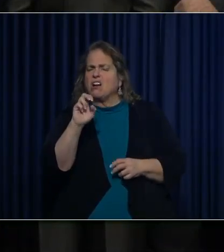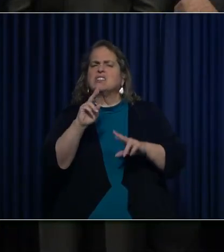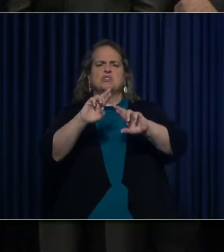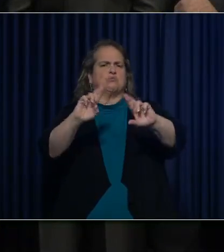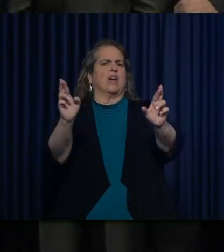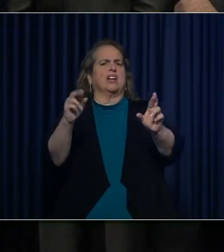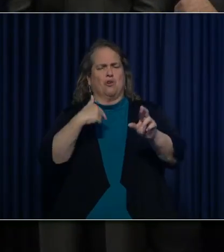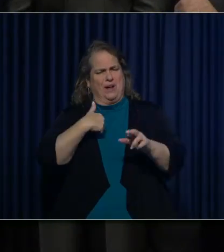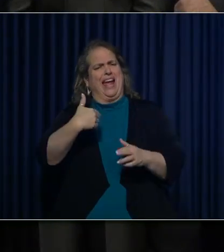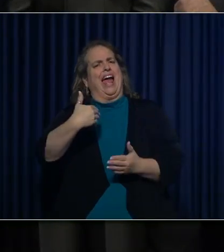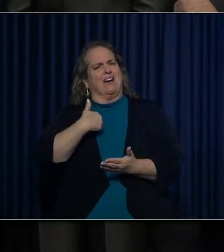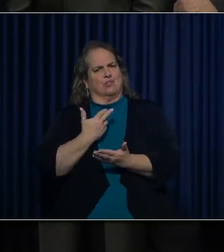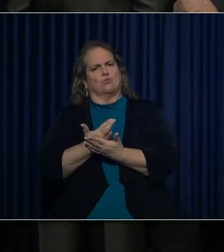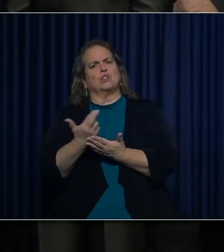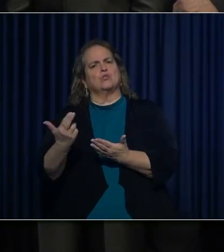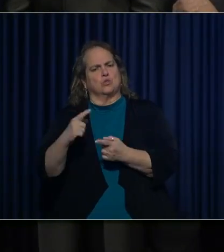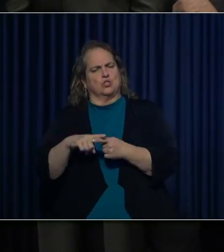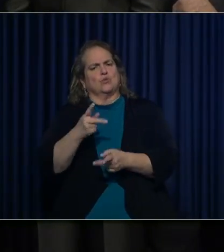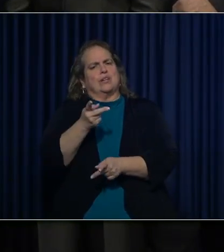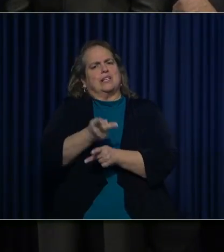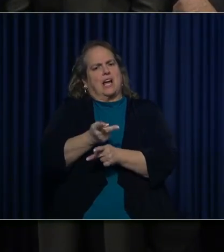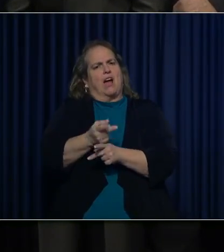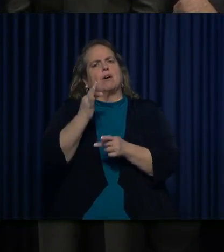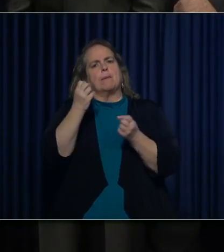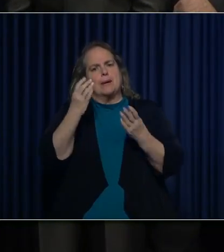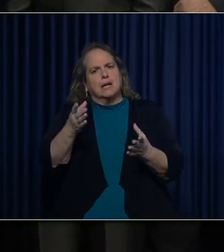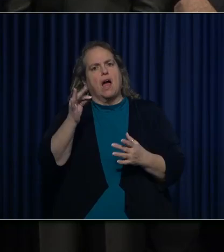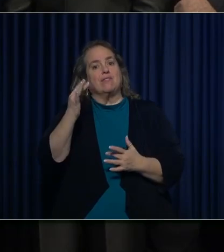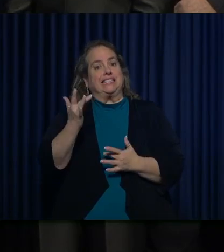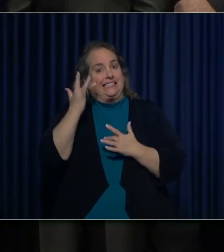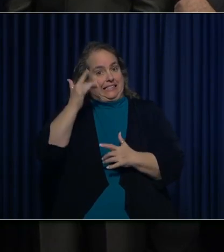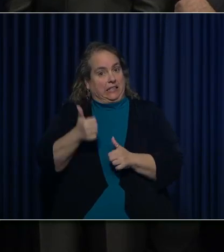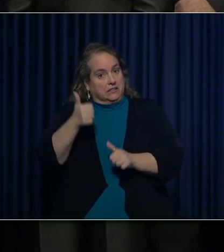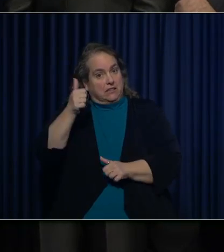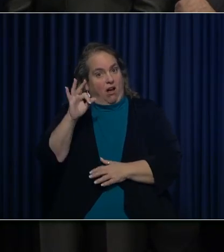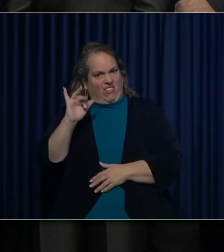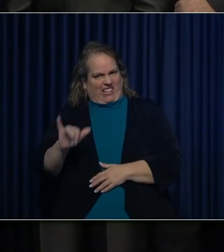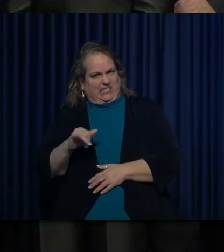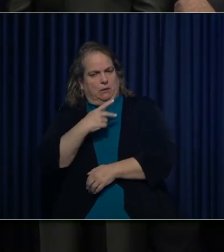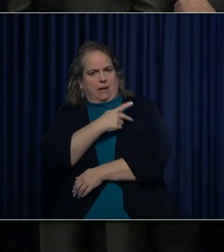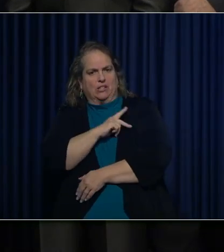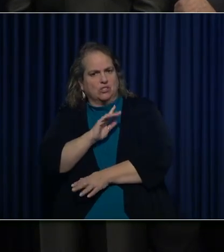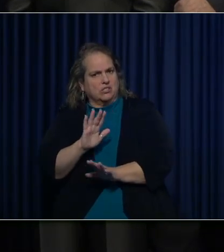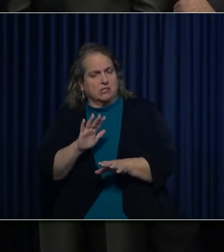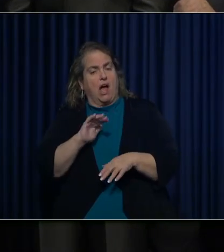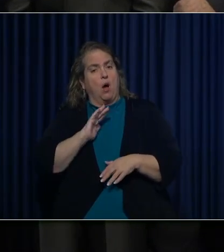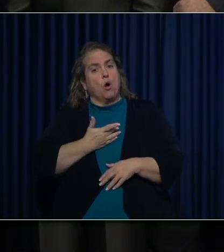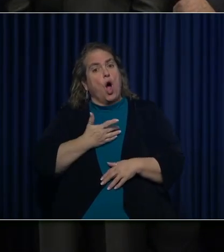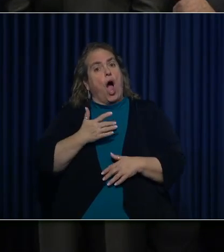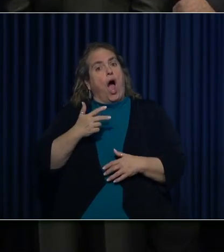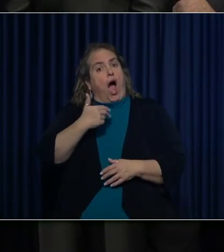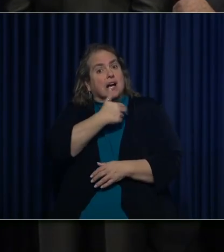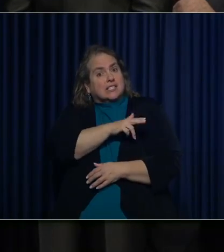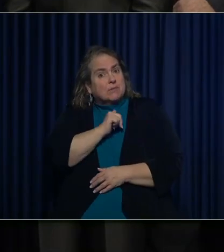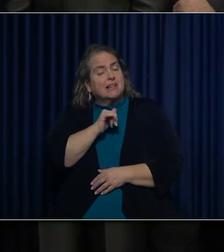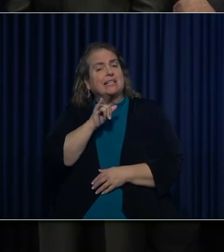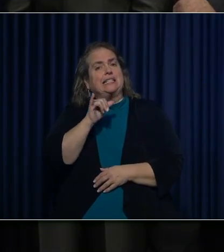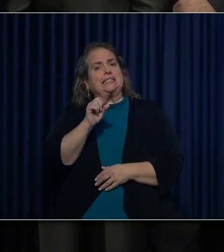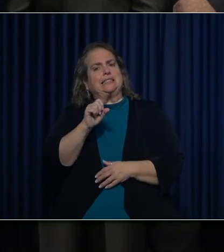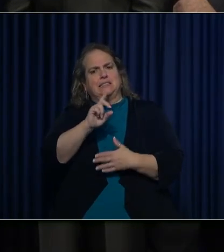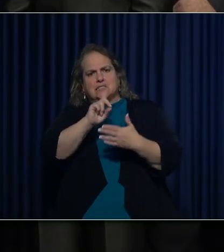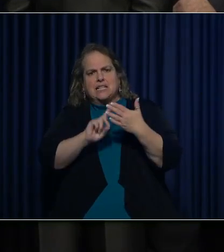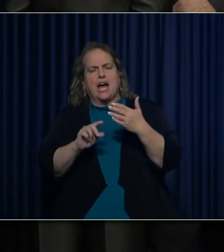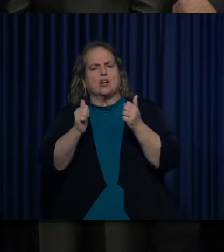the resources to take care of many of the sickest of these patients. And our hospital is designed with